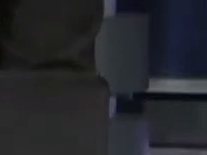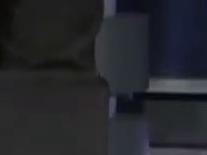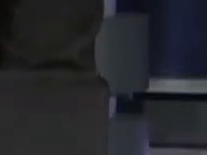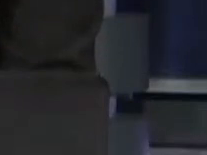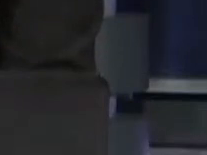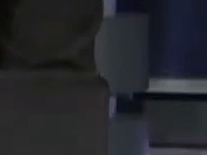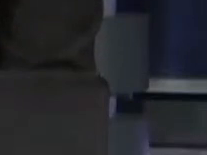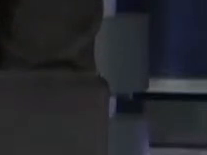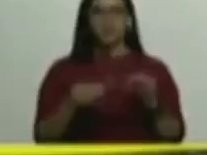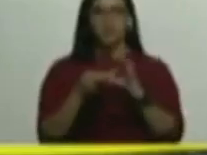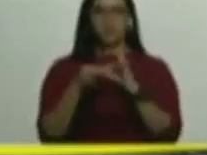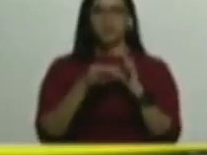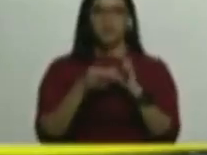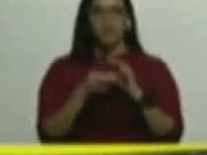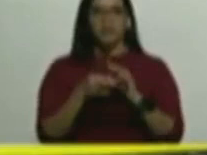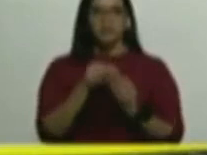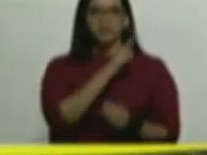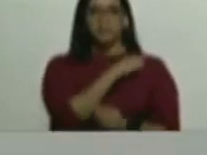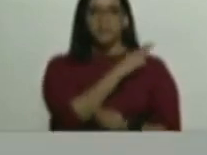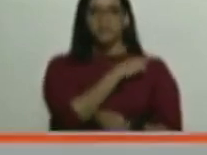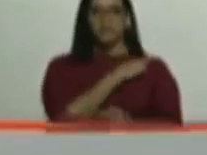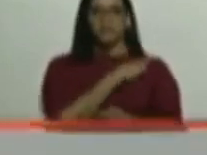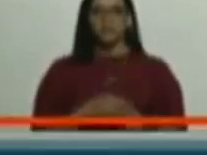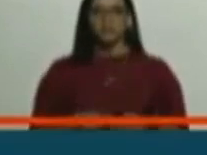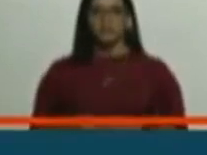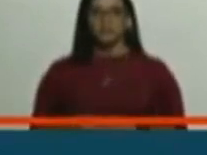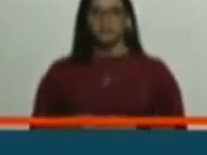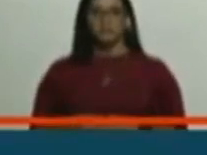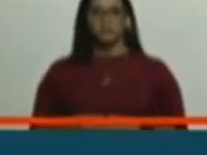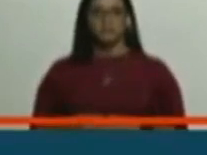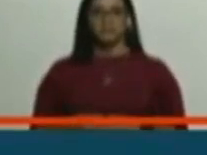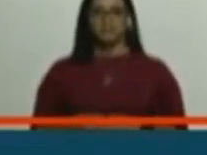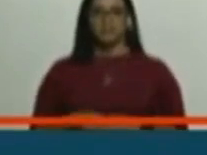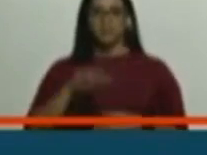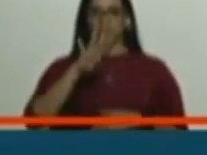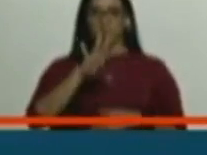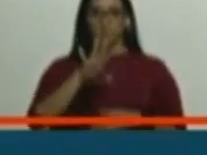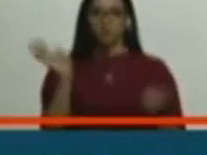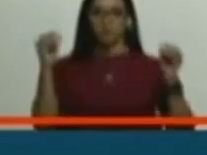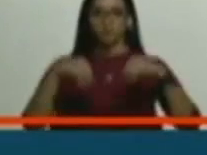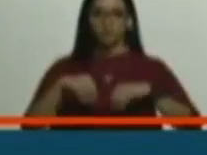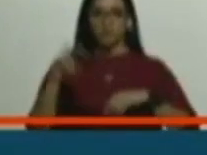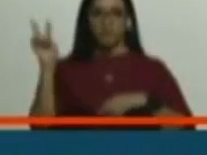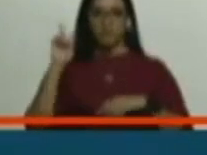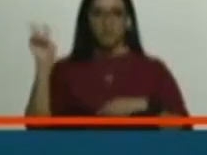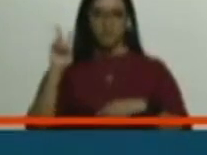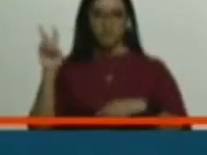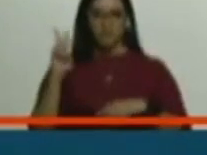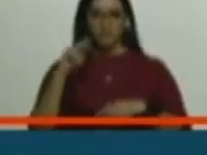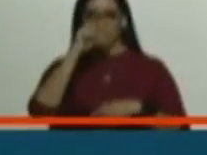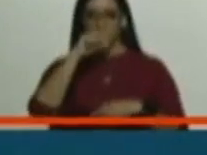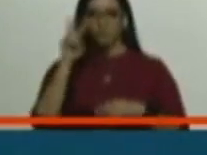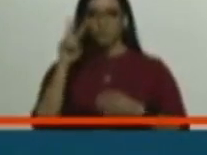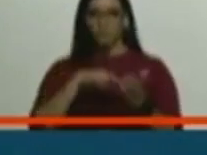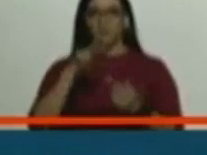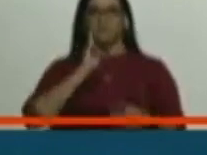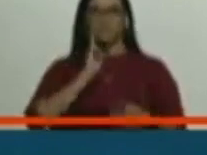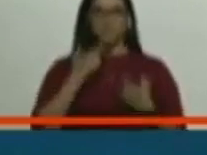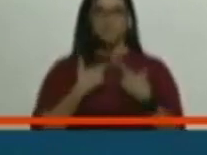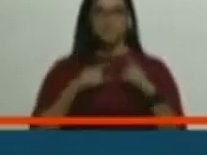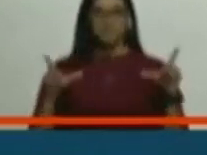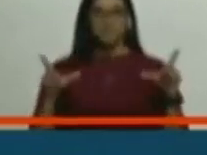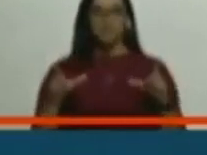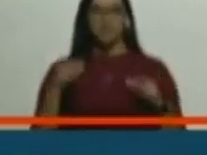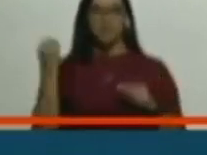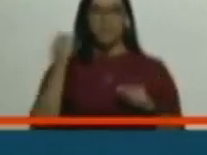affects both nations. The Venezuelan head of state made these statements during the 18th anniversary of the Strategic Operational